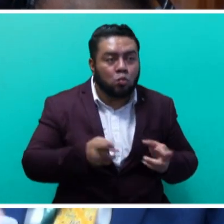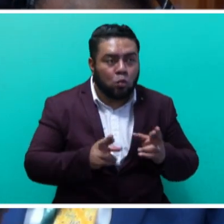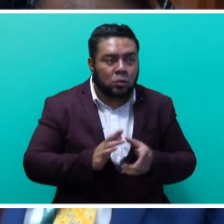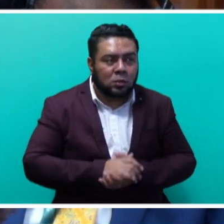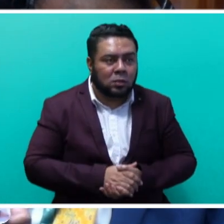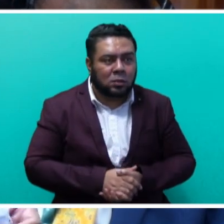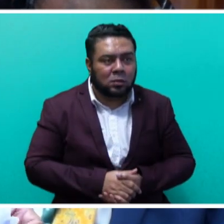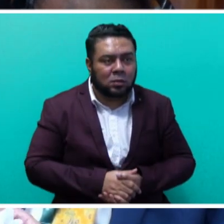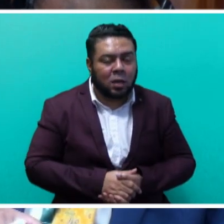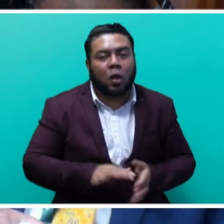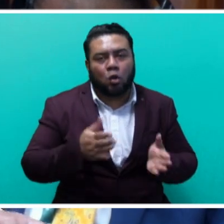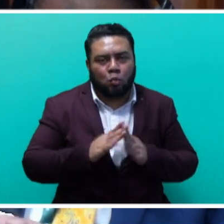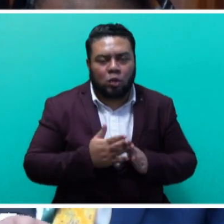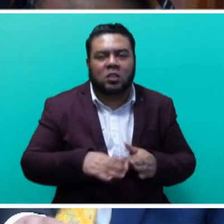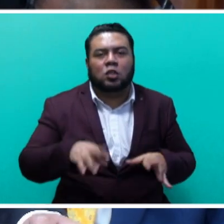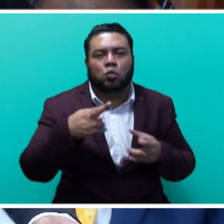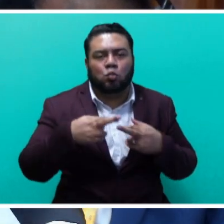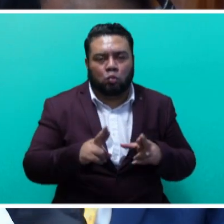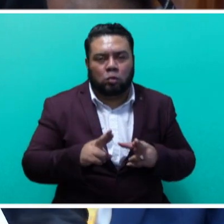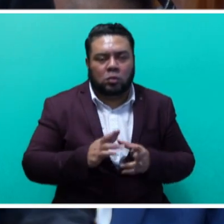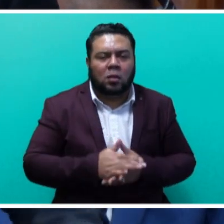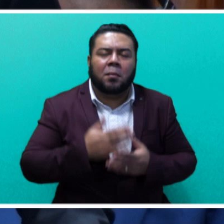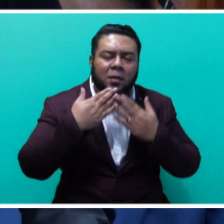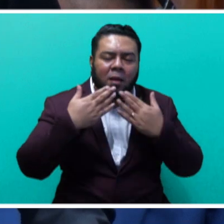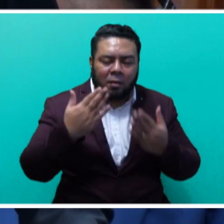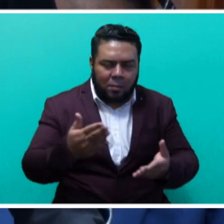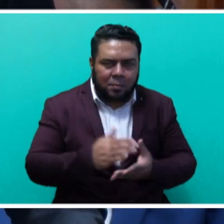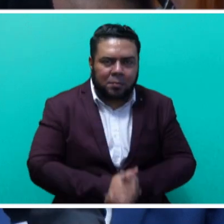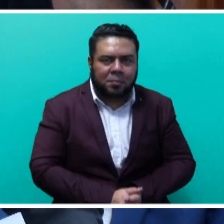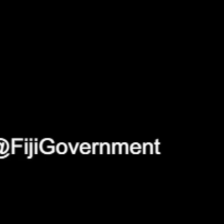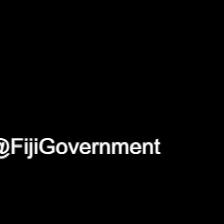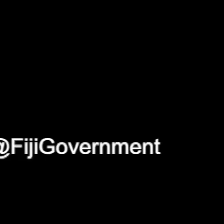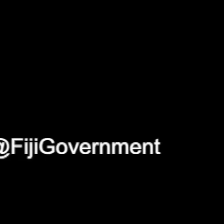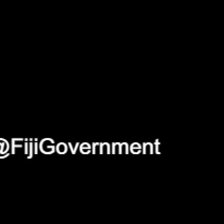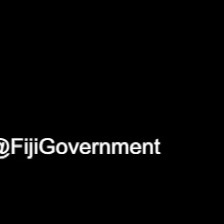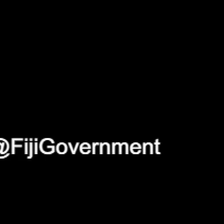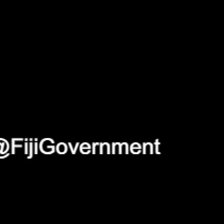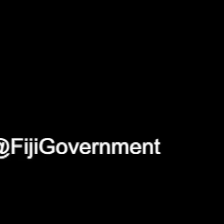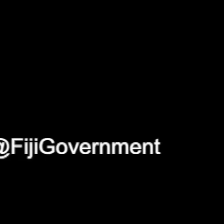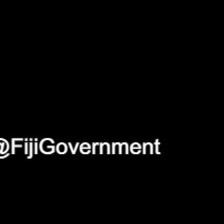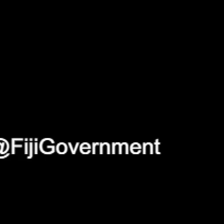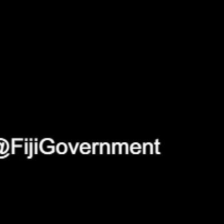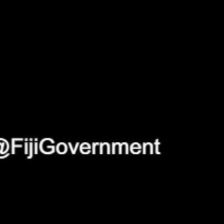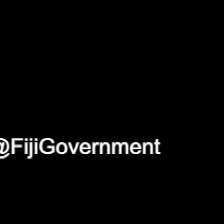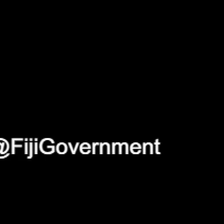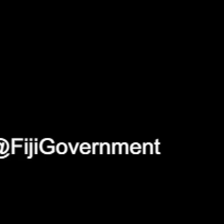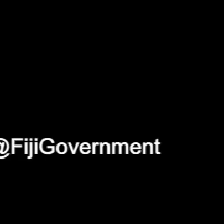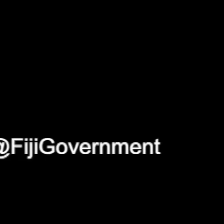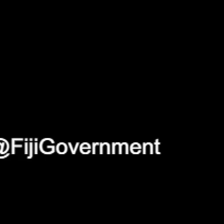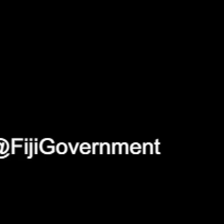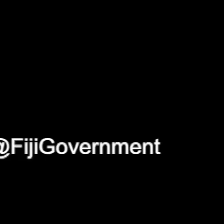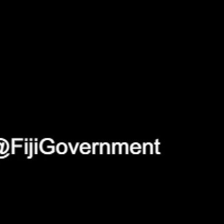institutional and community roads. Thank you. Yes, Honorable M. Chan.